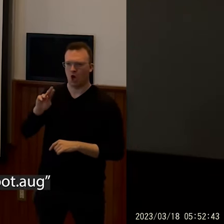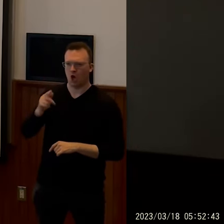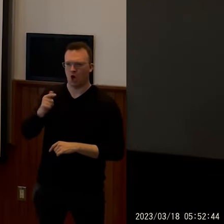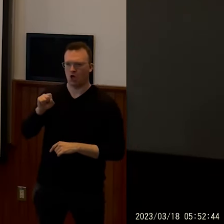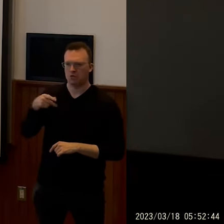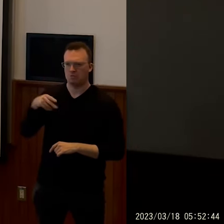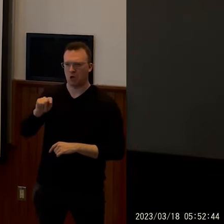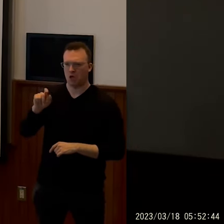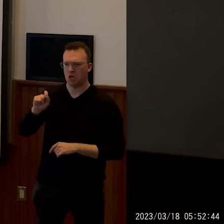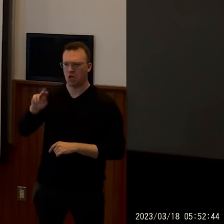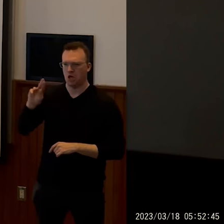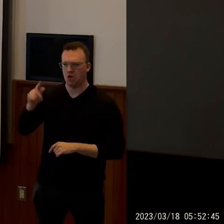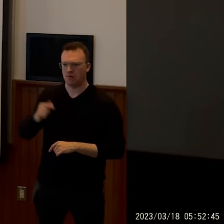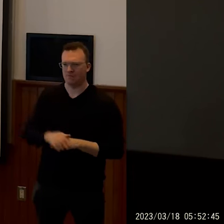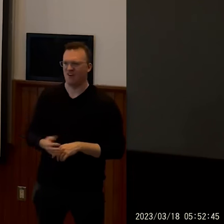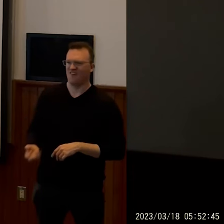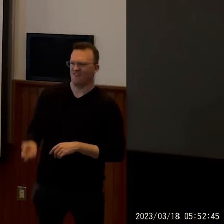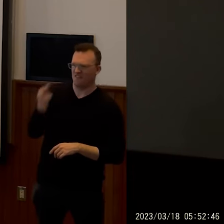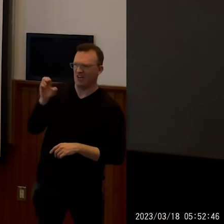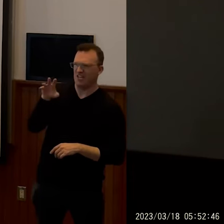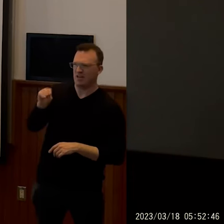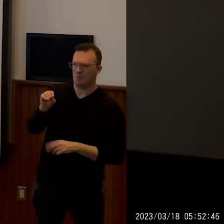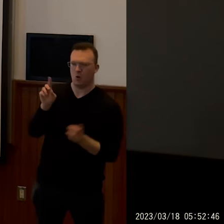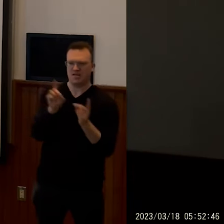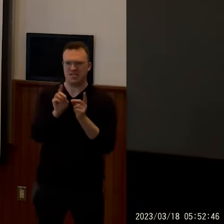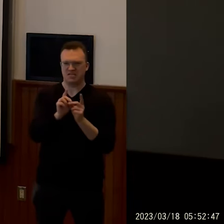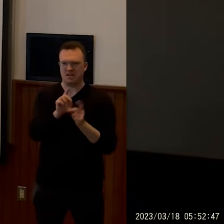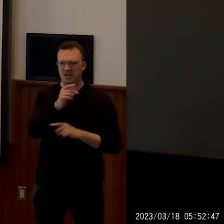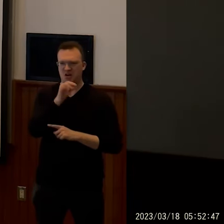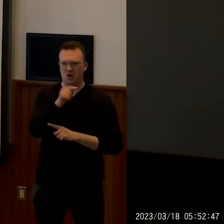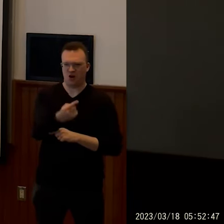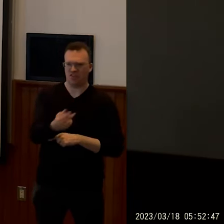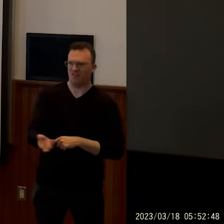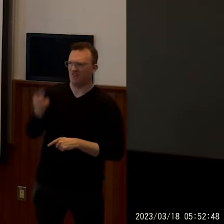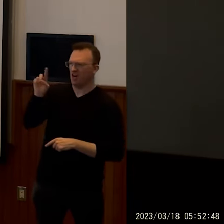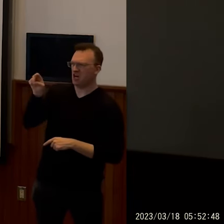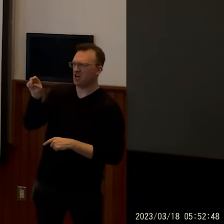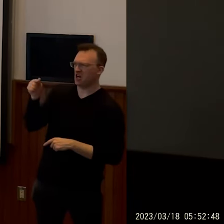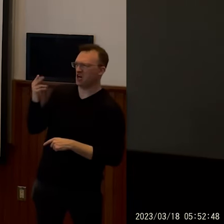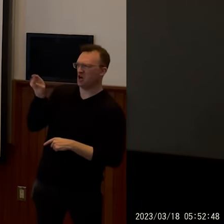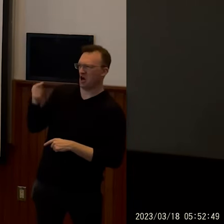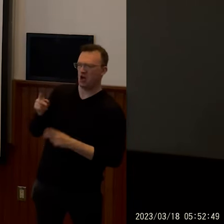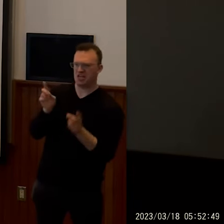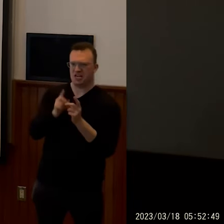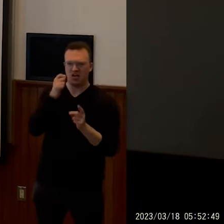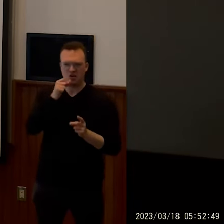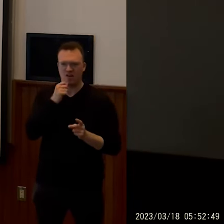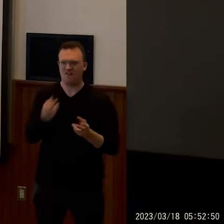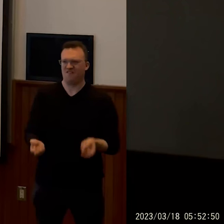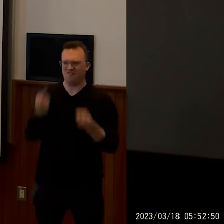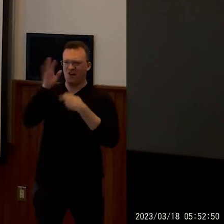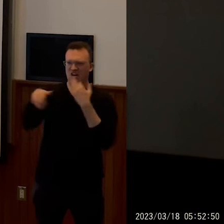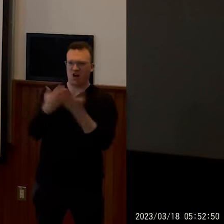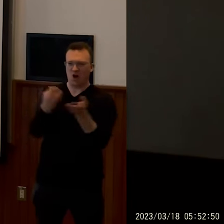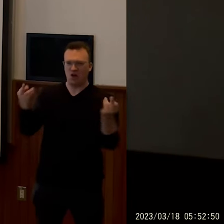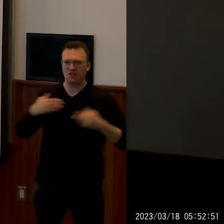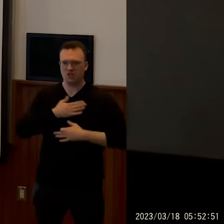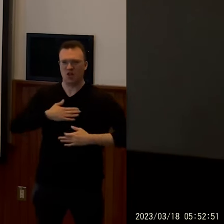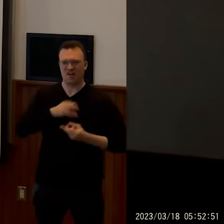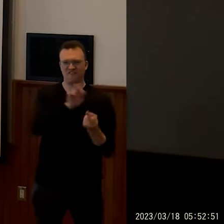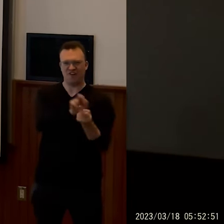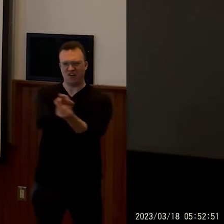pussygrabsback.ogspot.org. Fuck emos, date goths. Fuck goths, date girls. Fuck everyone, and enjoy.